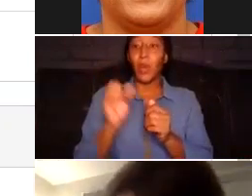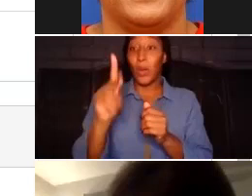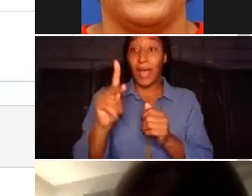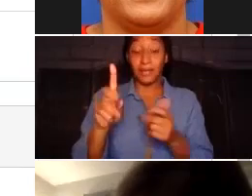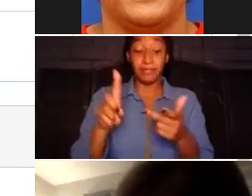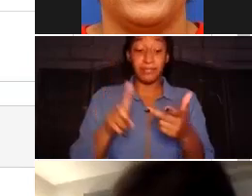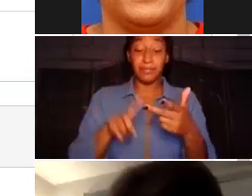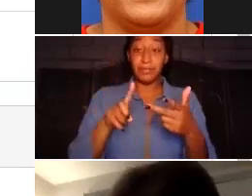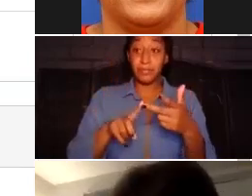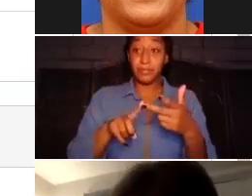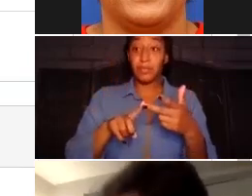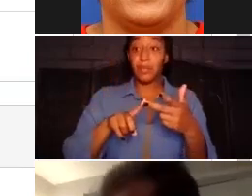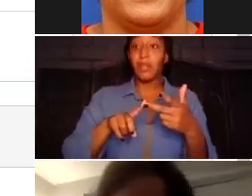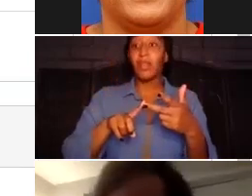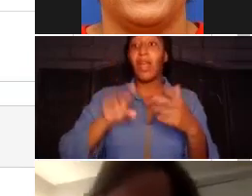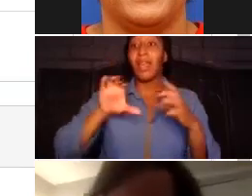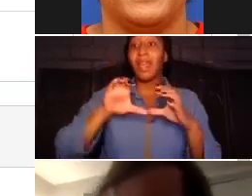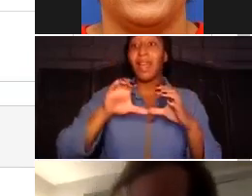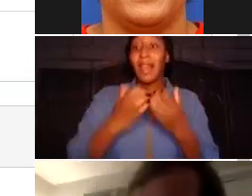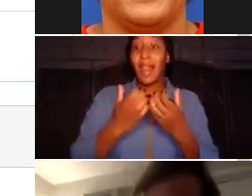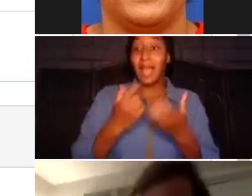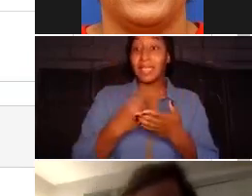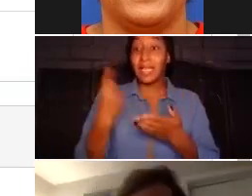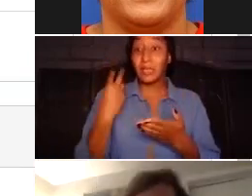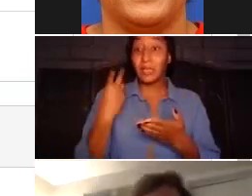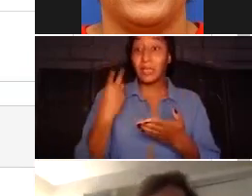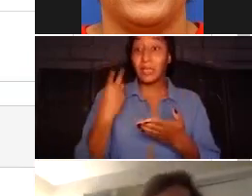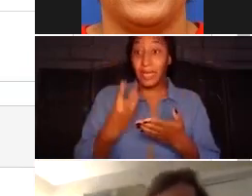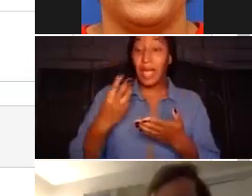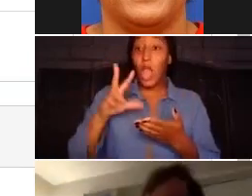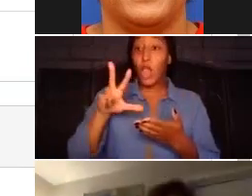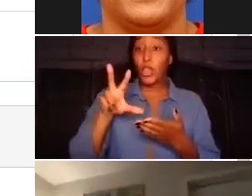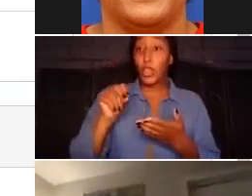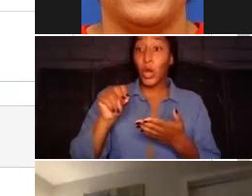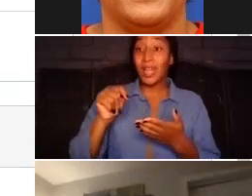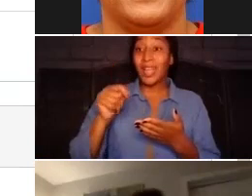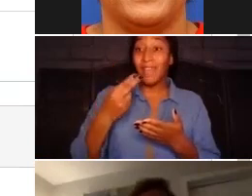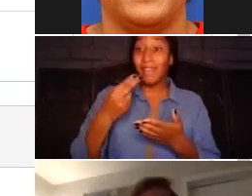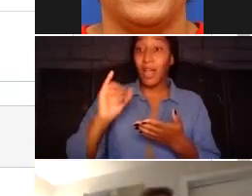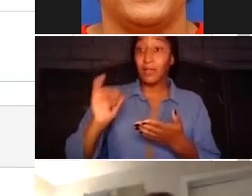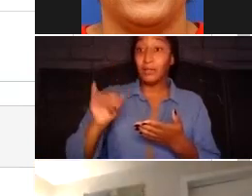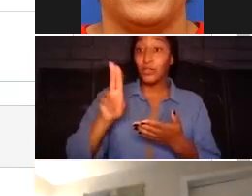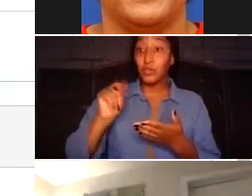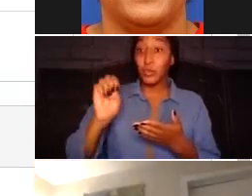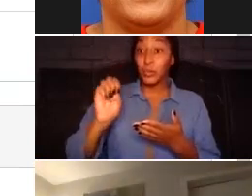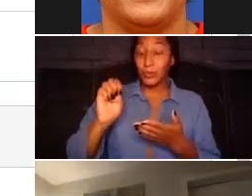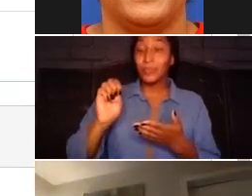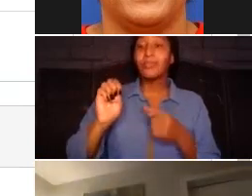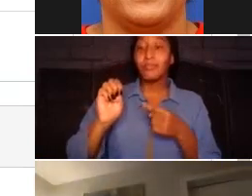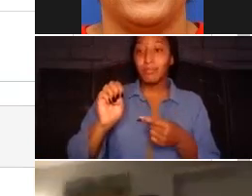in the announcements, but the project video has been there for a little bit. So that'll be Wednesday's